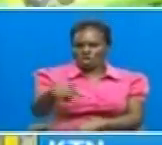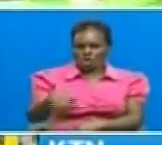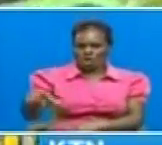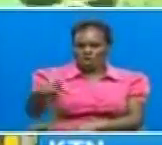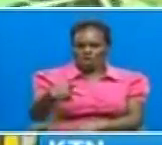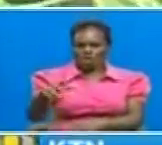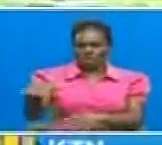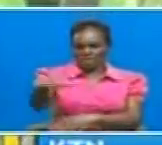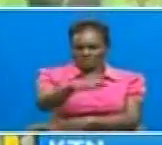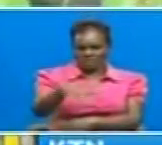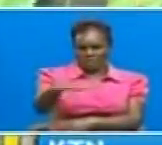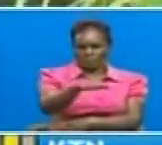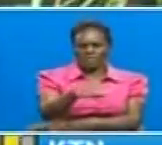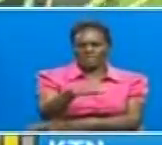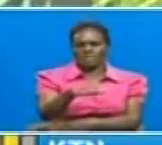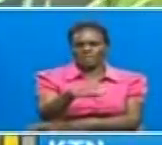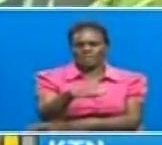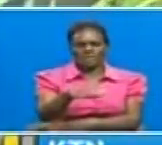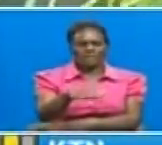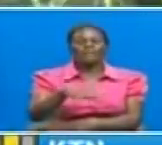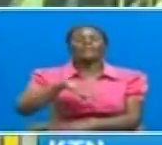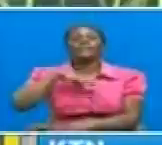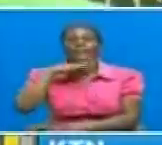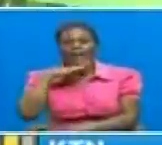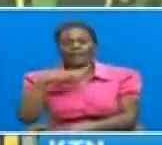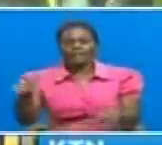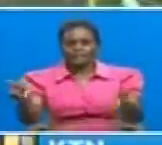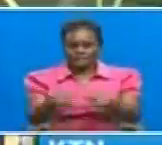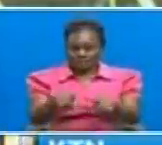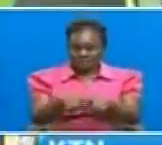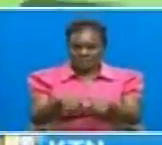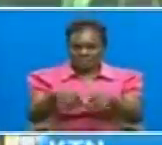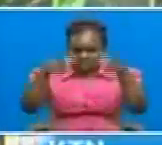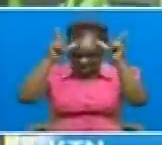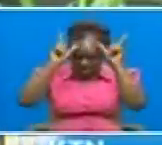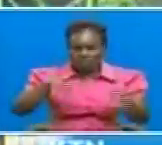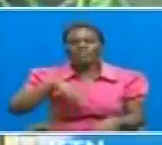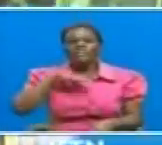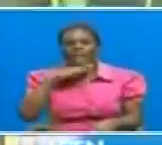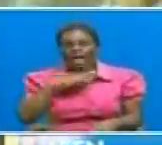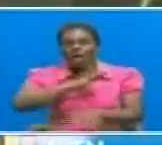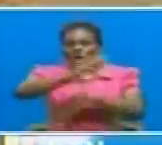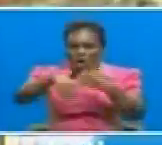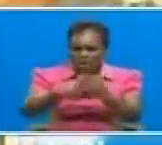flora and fauna. Fish are going to die, crabs are going to die, whatever is that